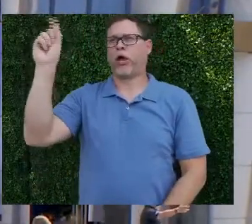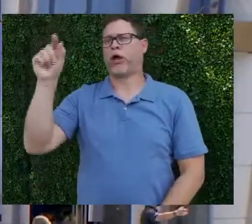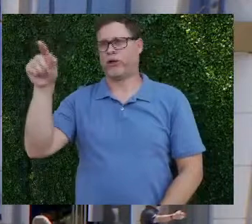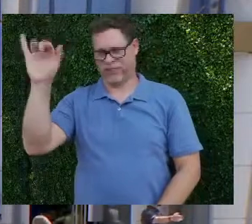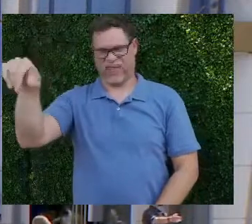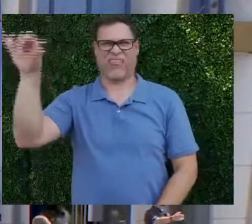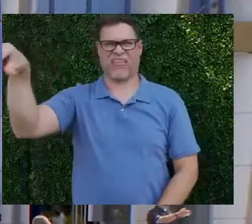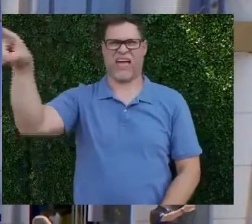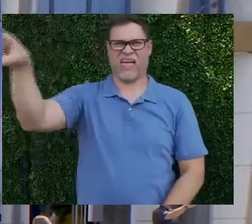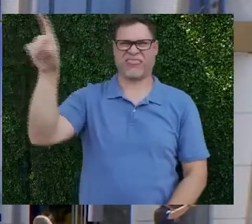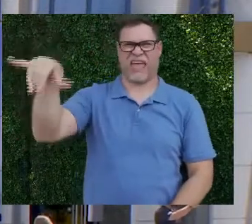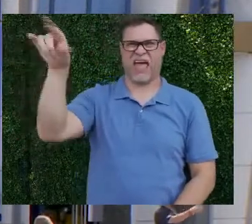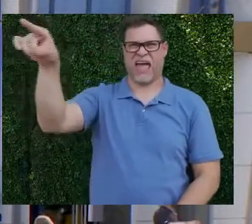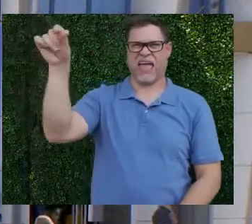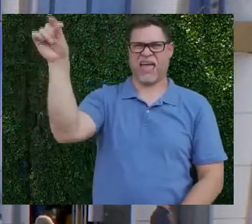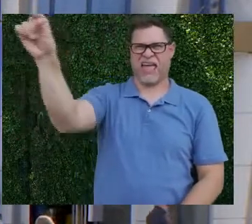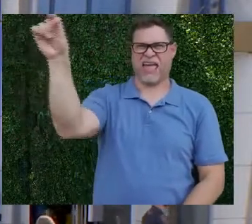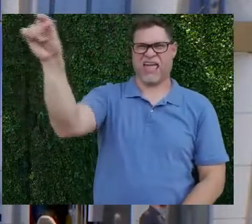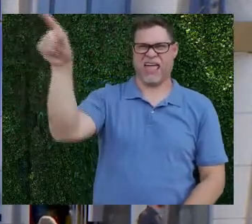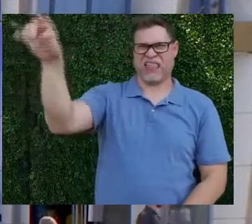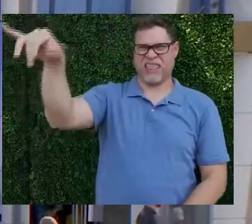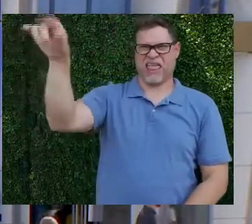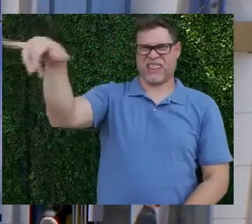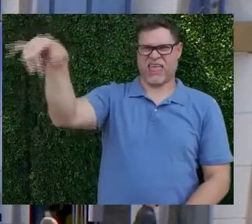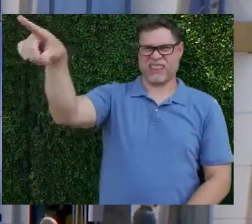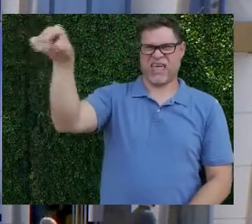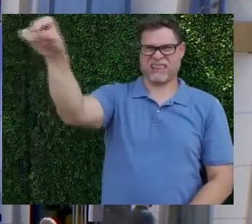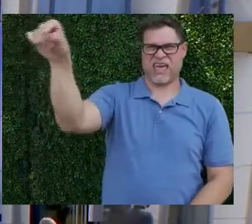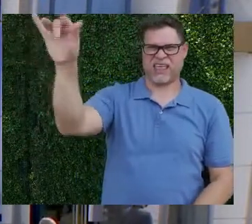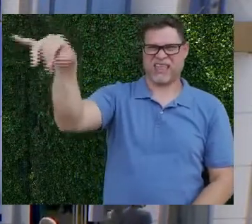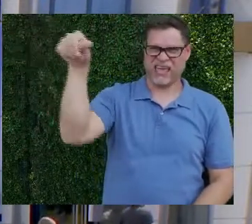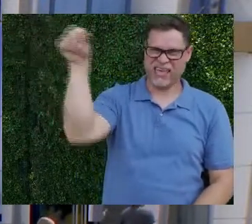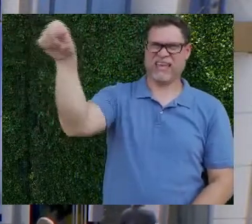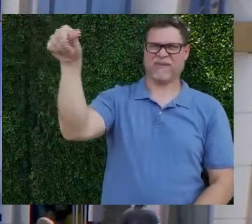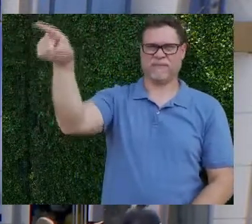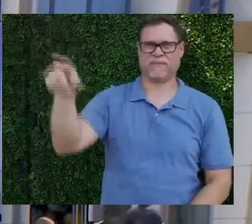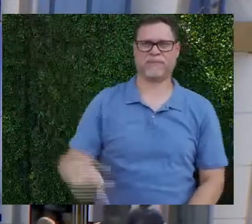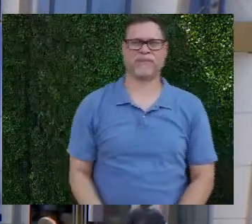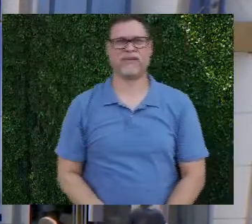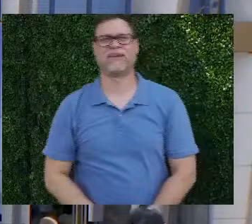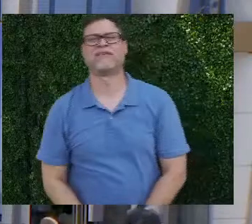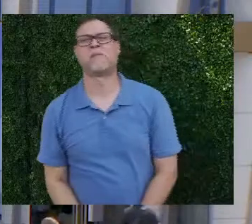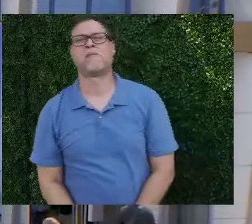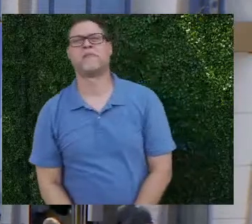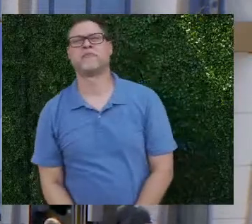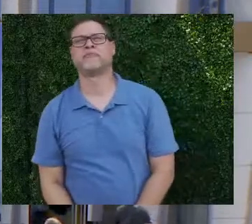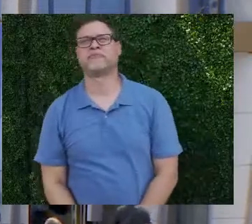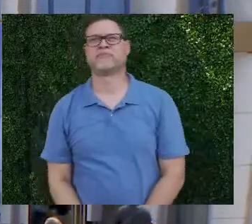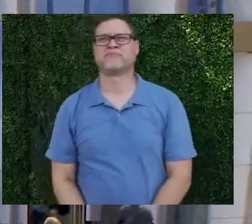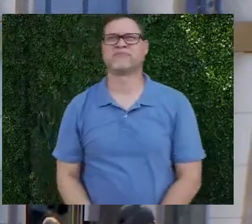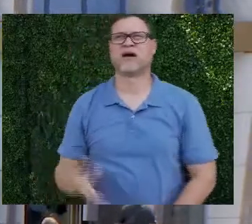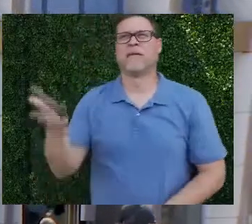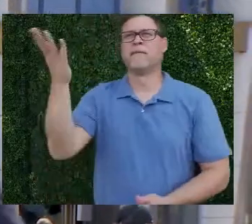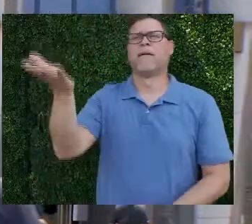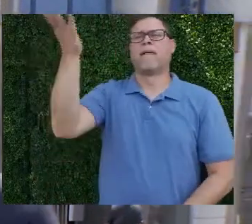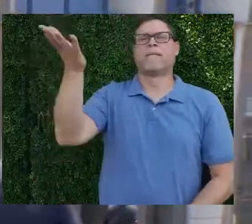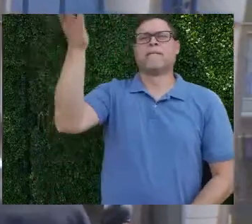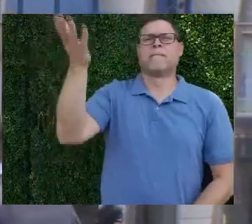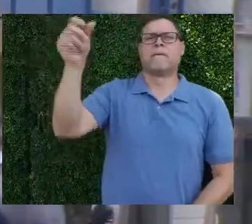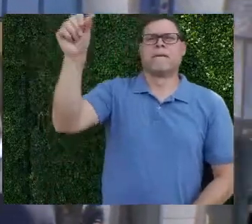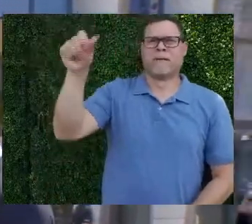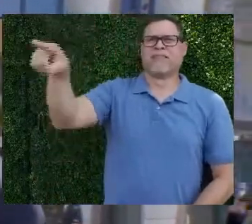there. Right there. You're looking at it. Right there. Hit him, Helen. Bay Area. Bay Area. Up, Bay Area. up,